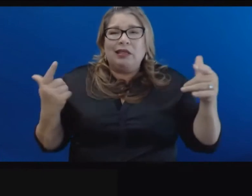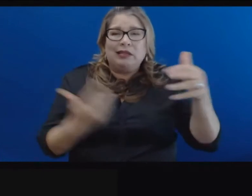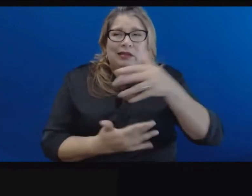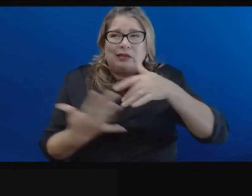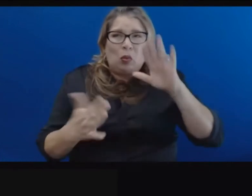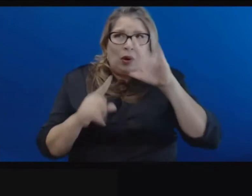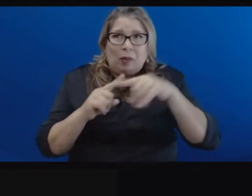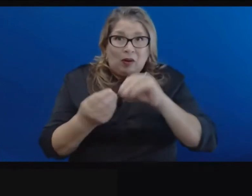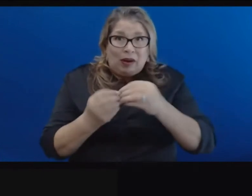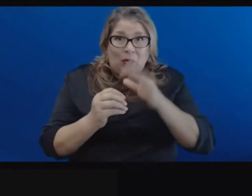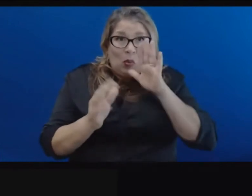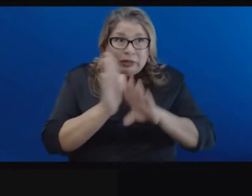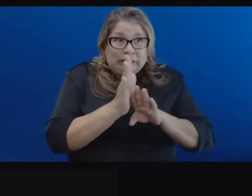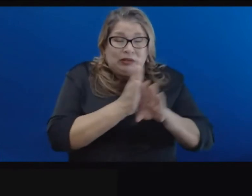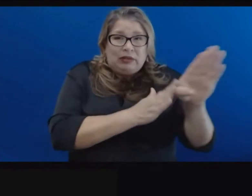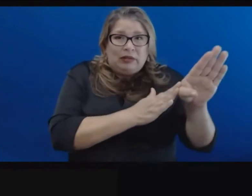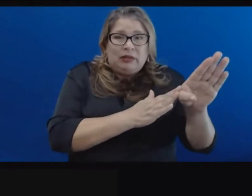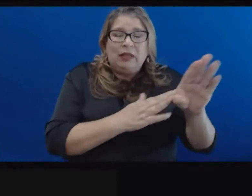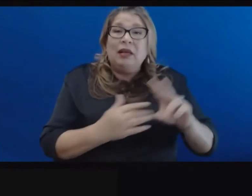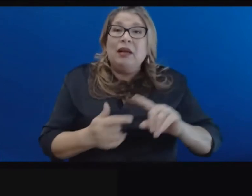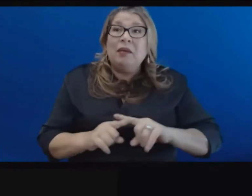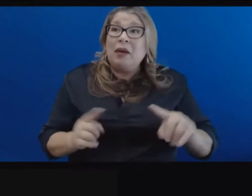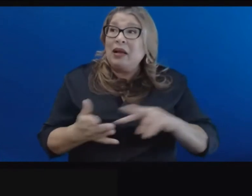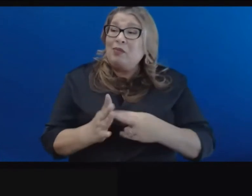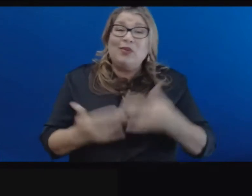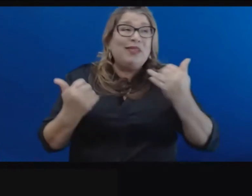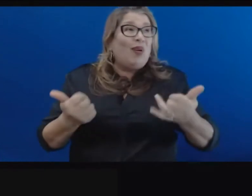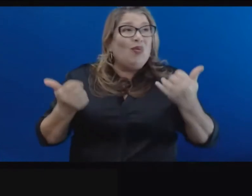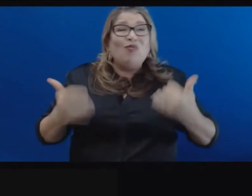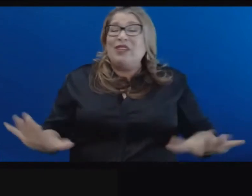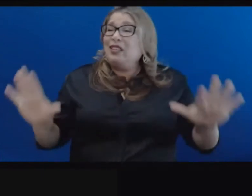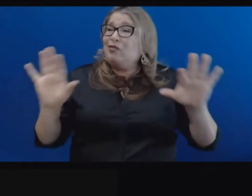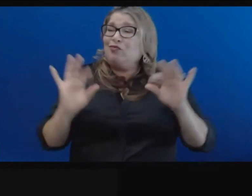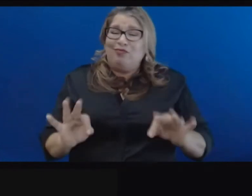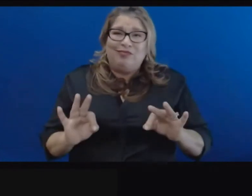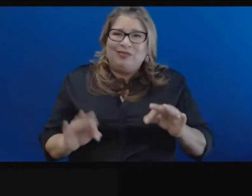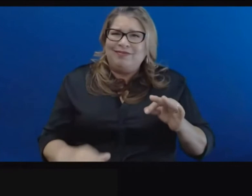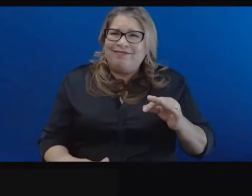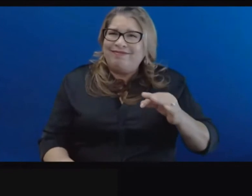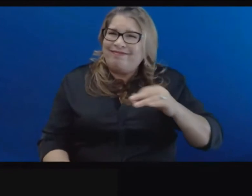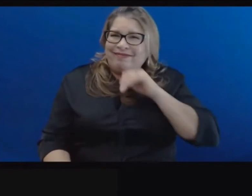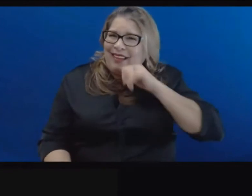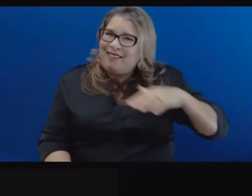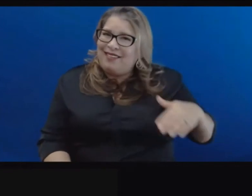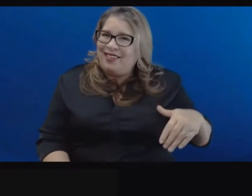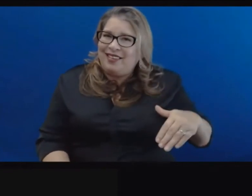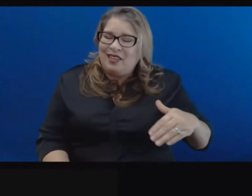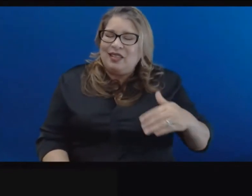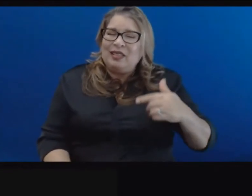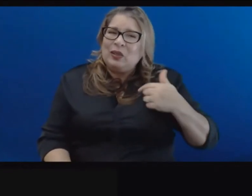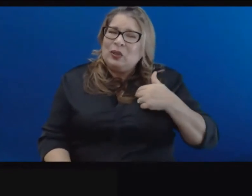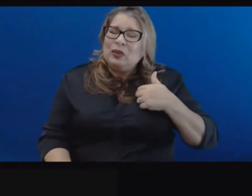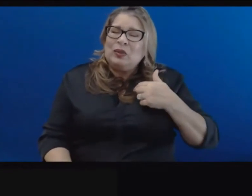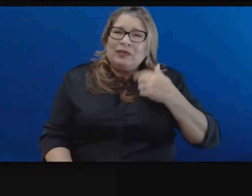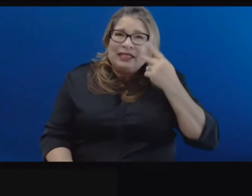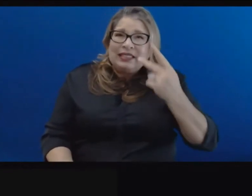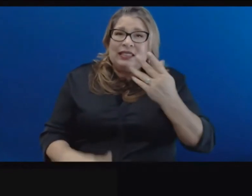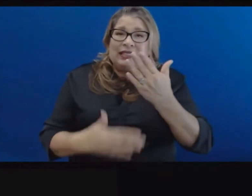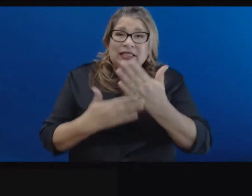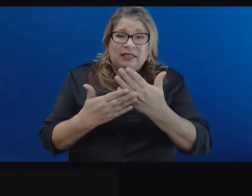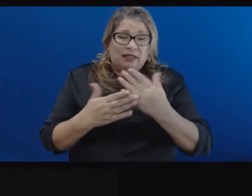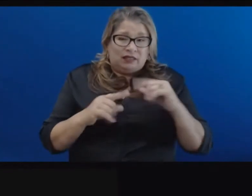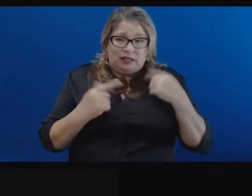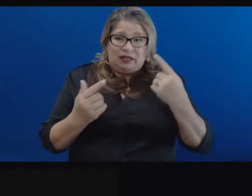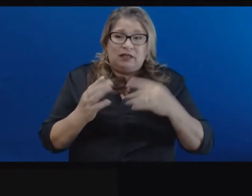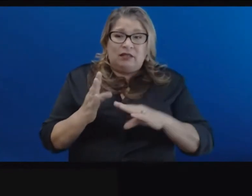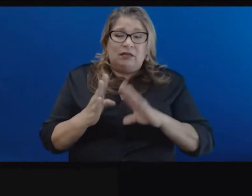But I wouldn't sort of declare victory in any way. We know we've seen a many high days since the